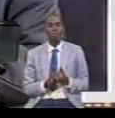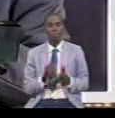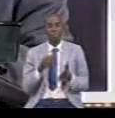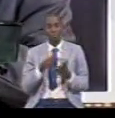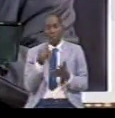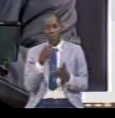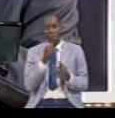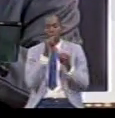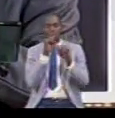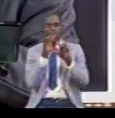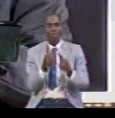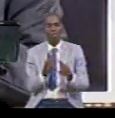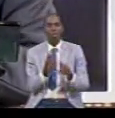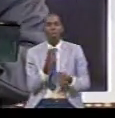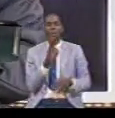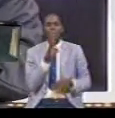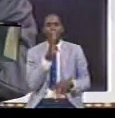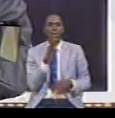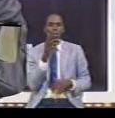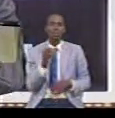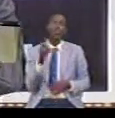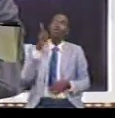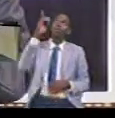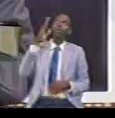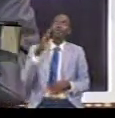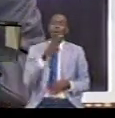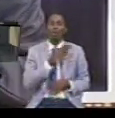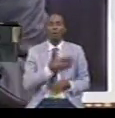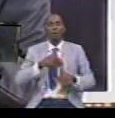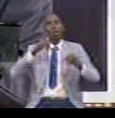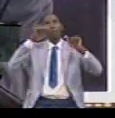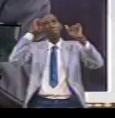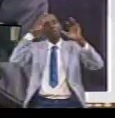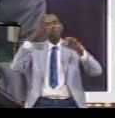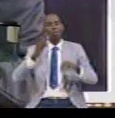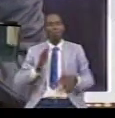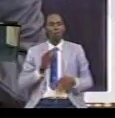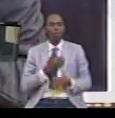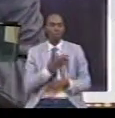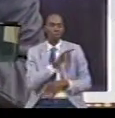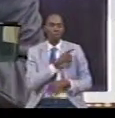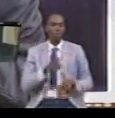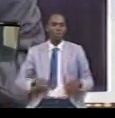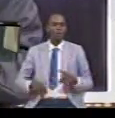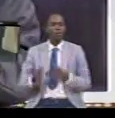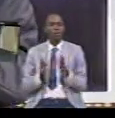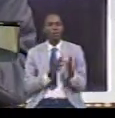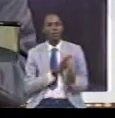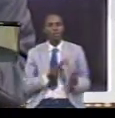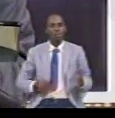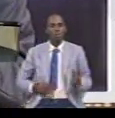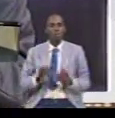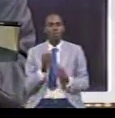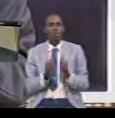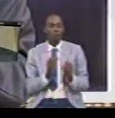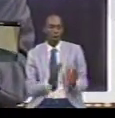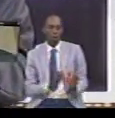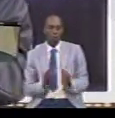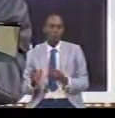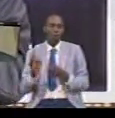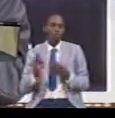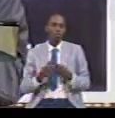says, blessed be the God and Father of our Lord Jesus Christ, which according to